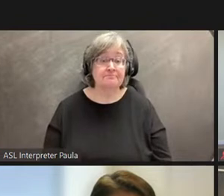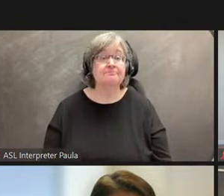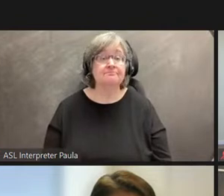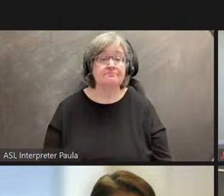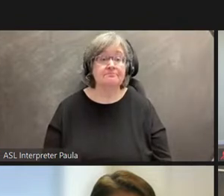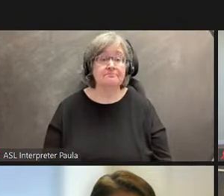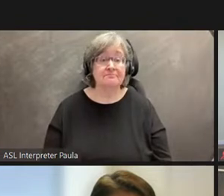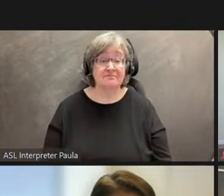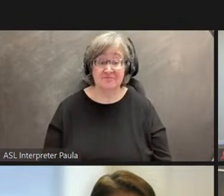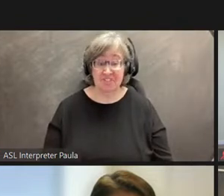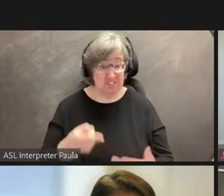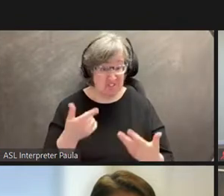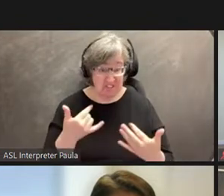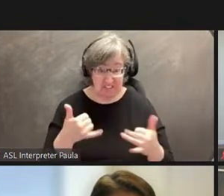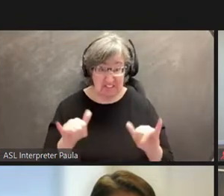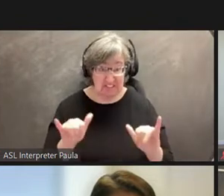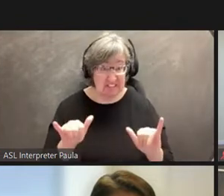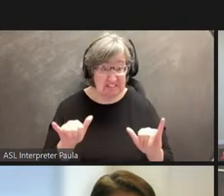Do we still...